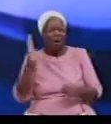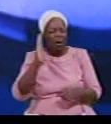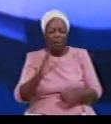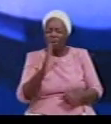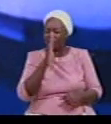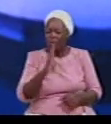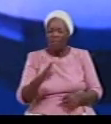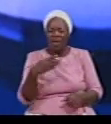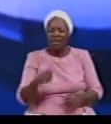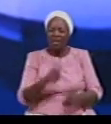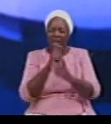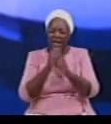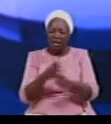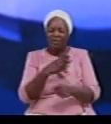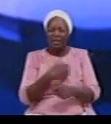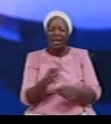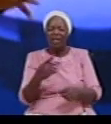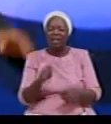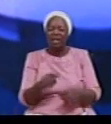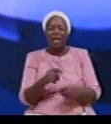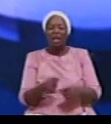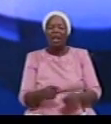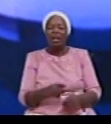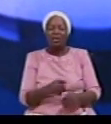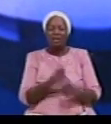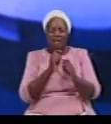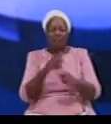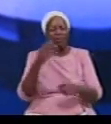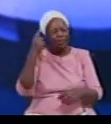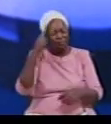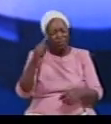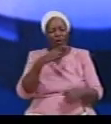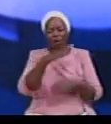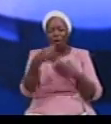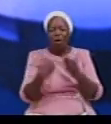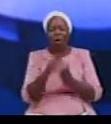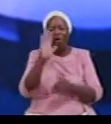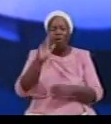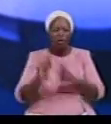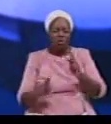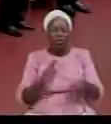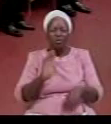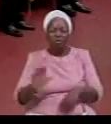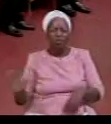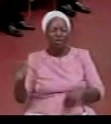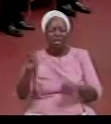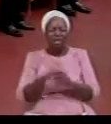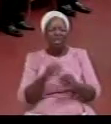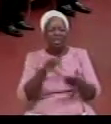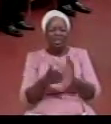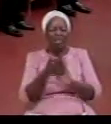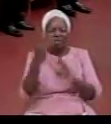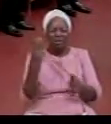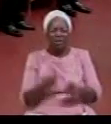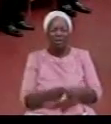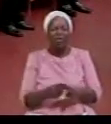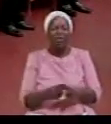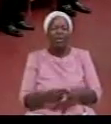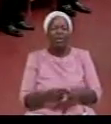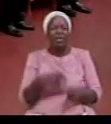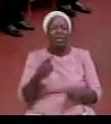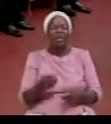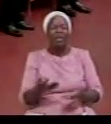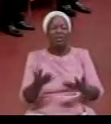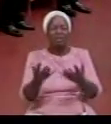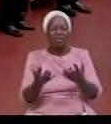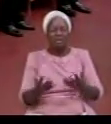the gift and the Lord for every one of your children, in Jesus' name. The